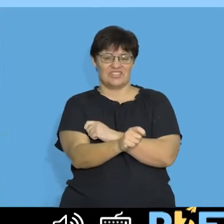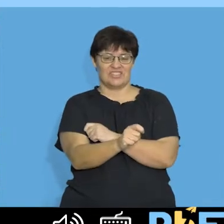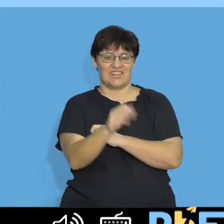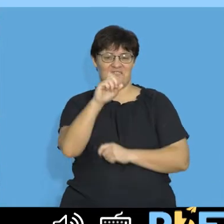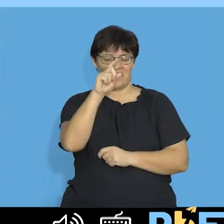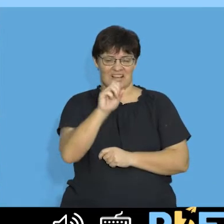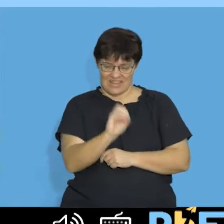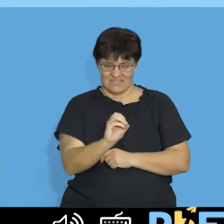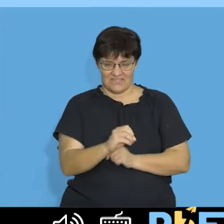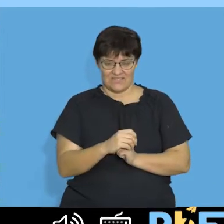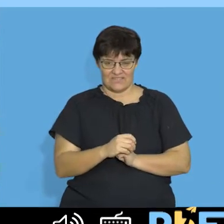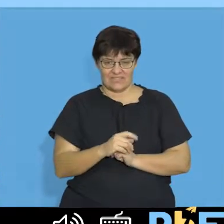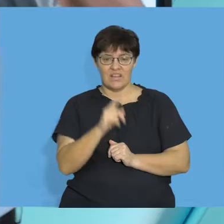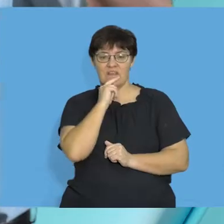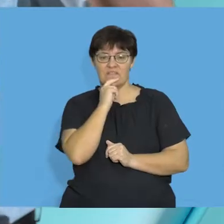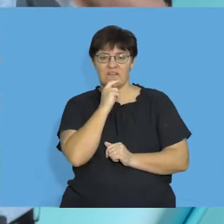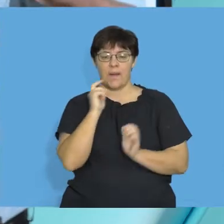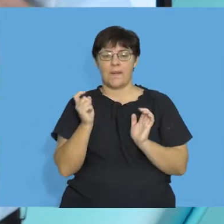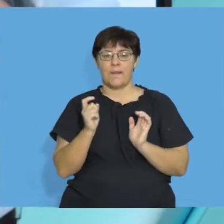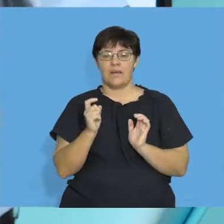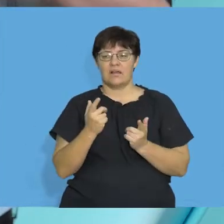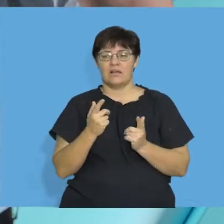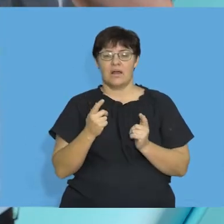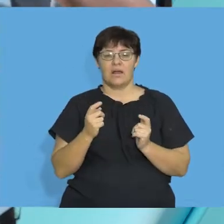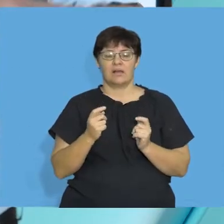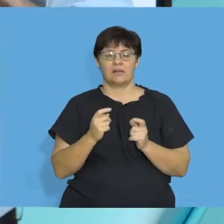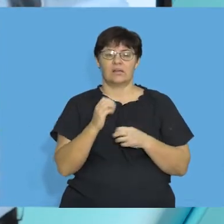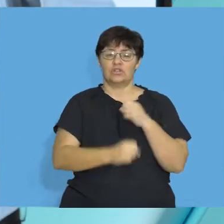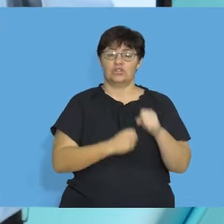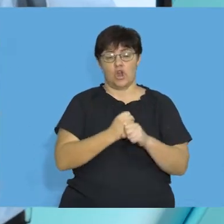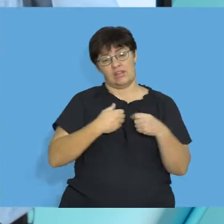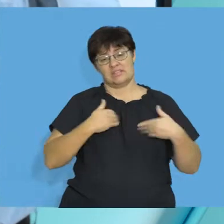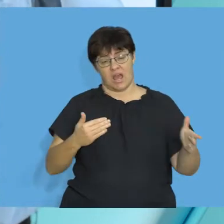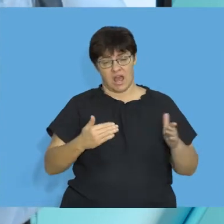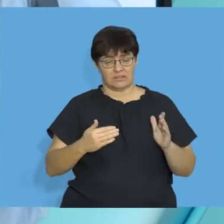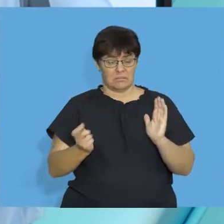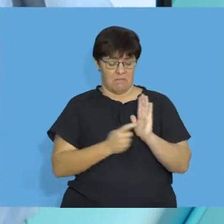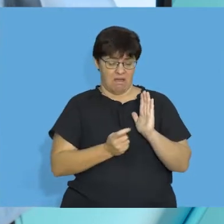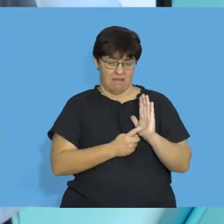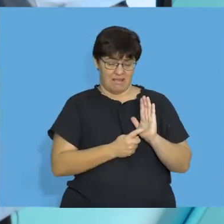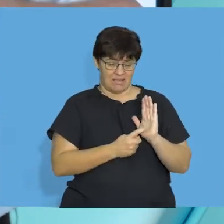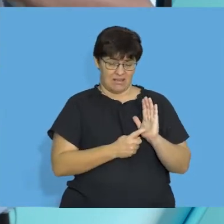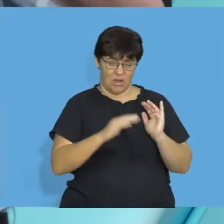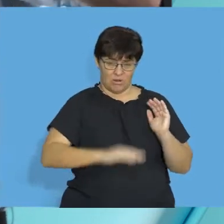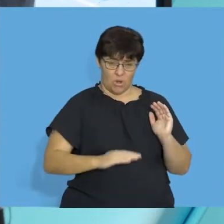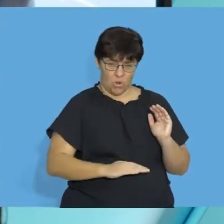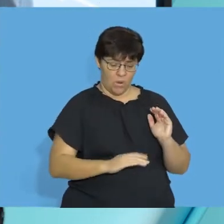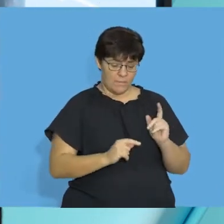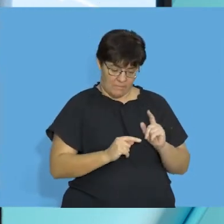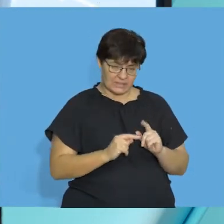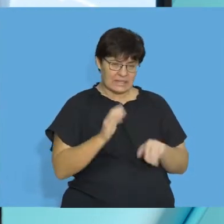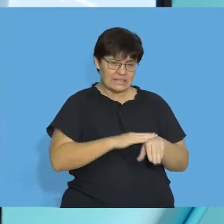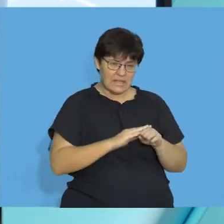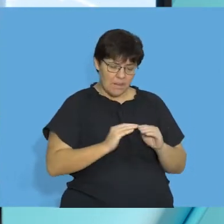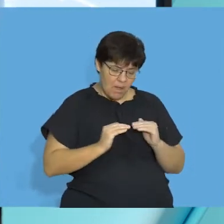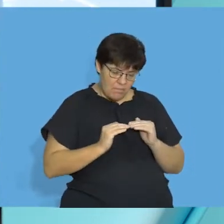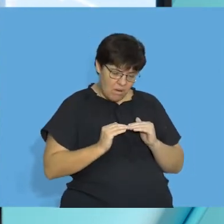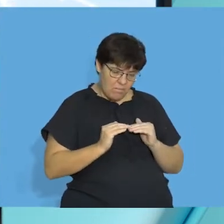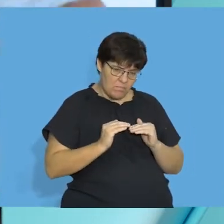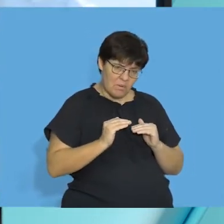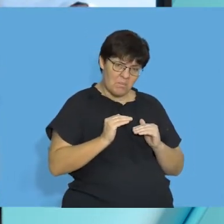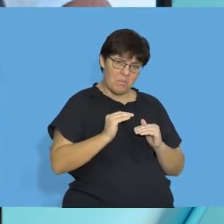flux. You know, if your marks start off at the beginning of the year and they're particularly low, and they, over the progression of time, they